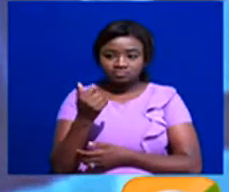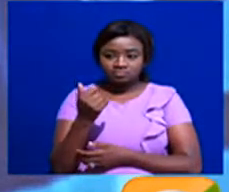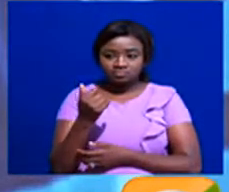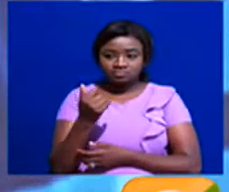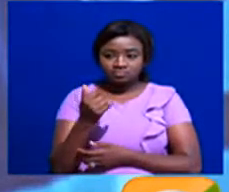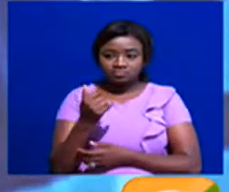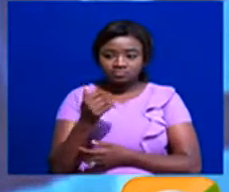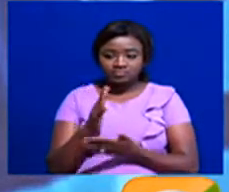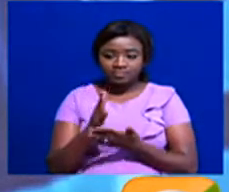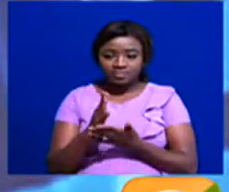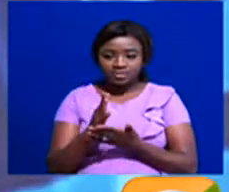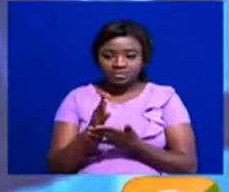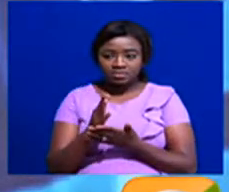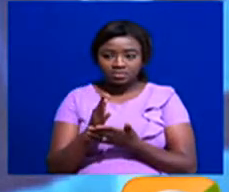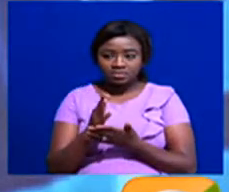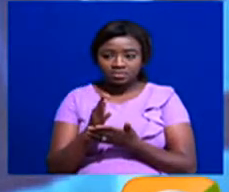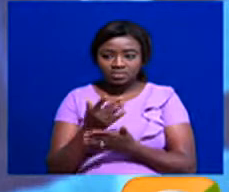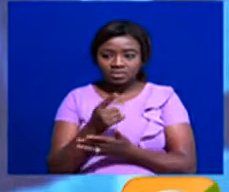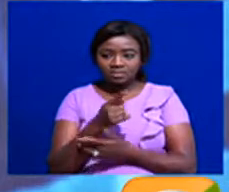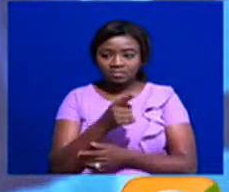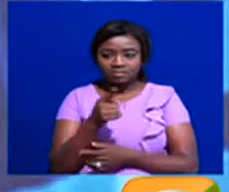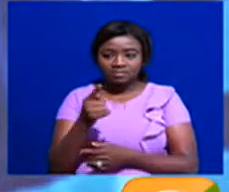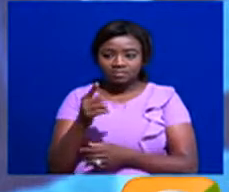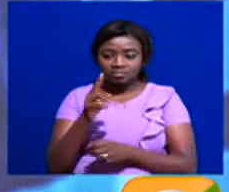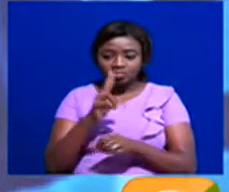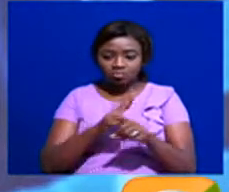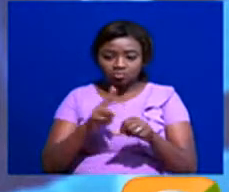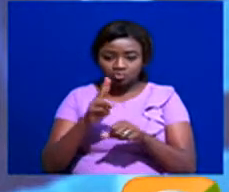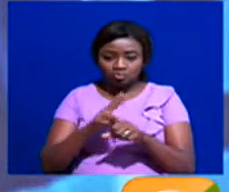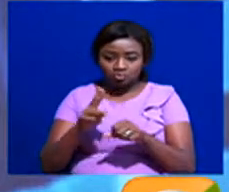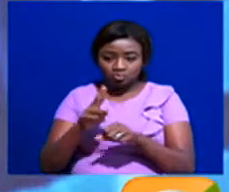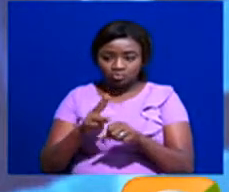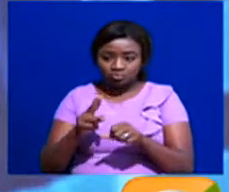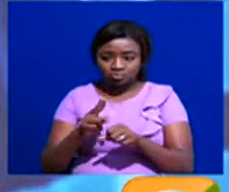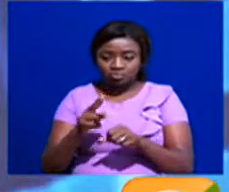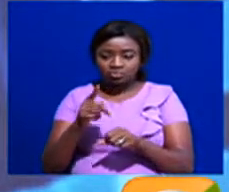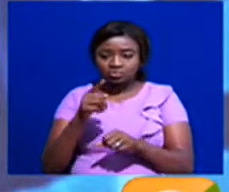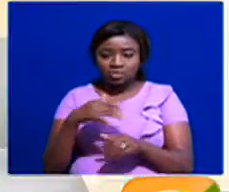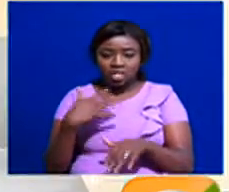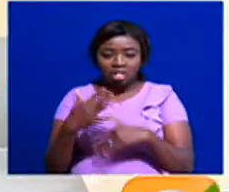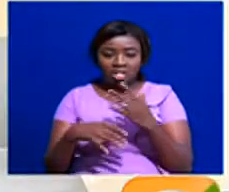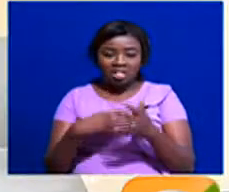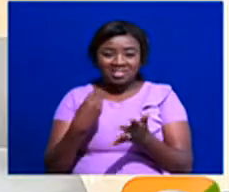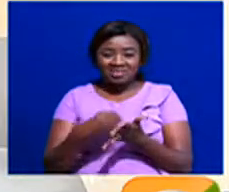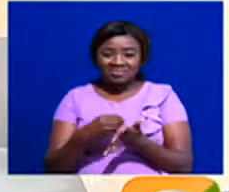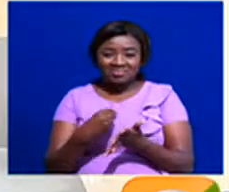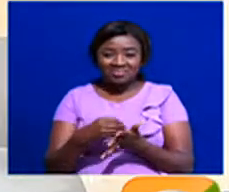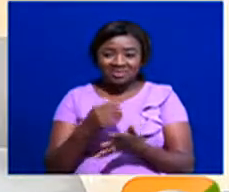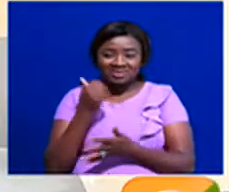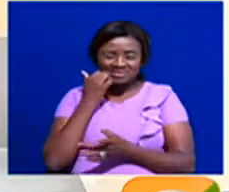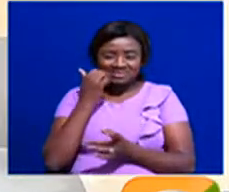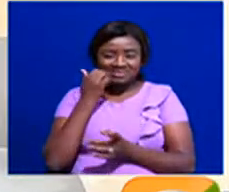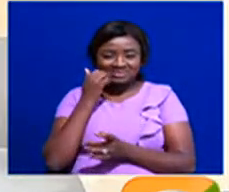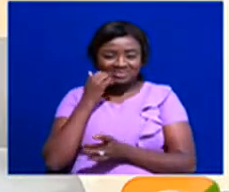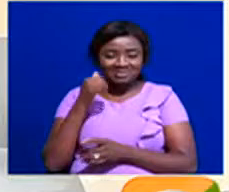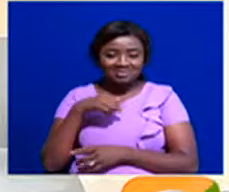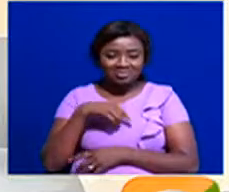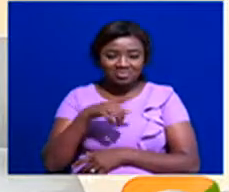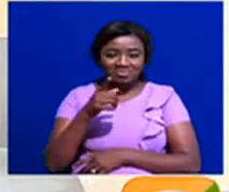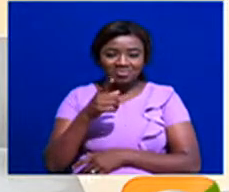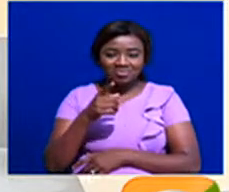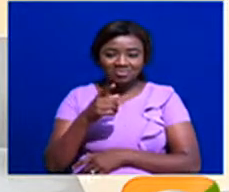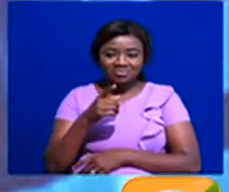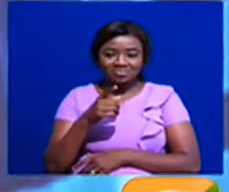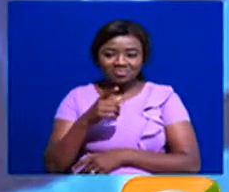tobacco, you end up at zero income. Most of the farmers take the